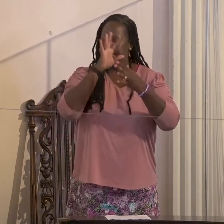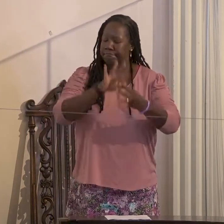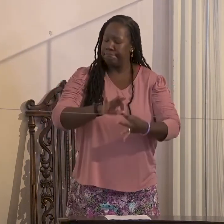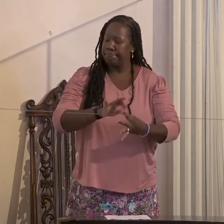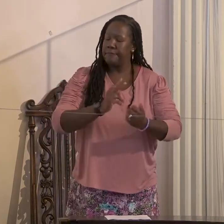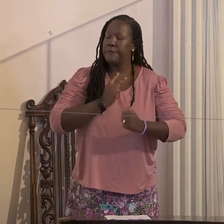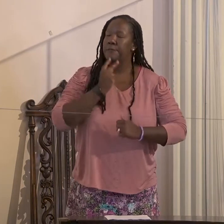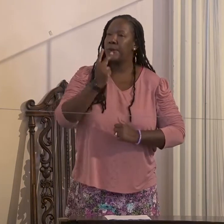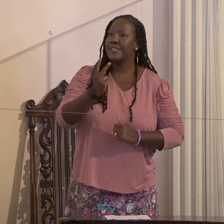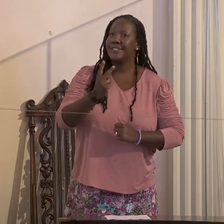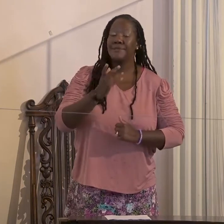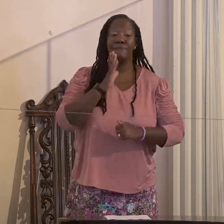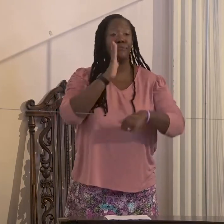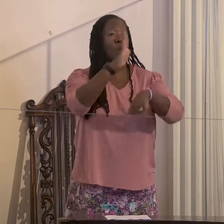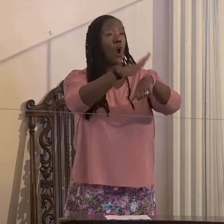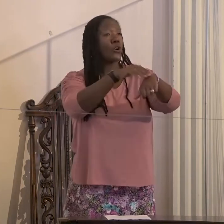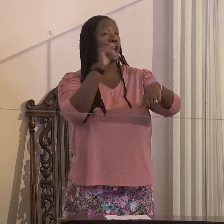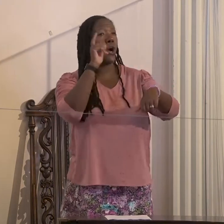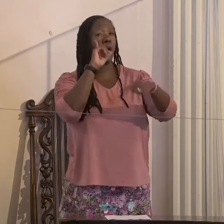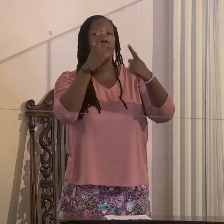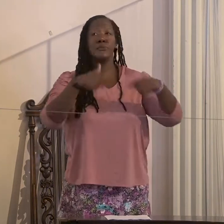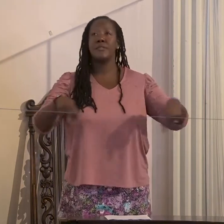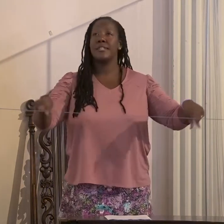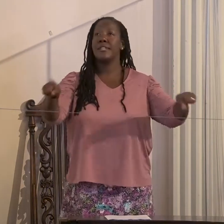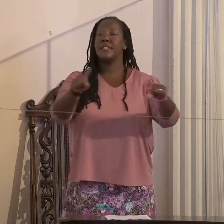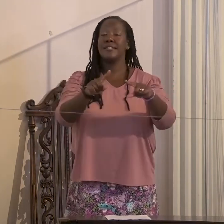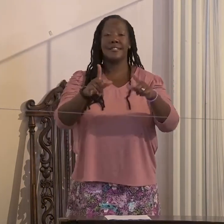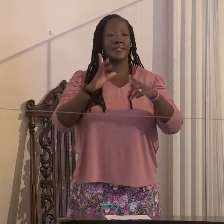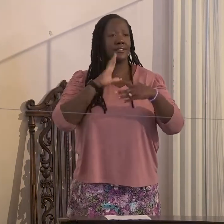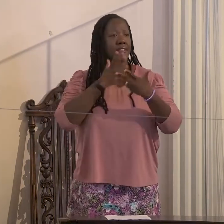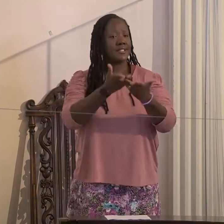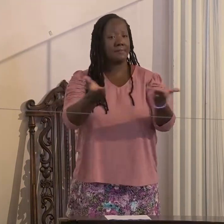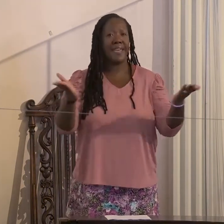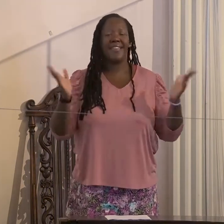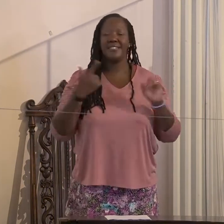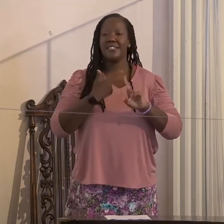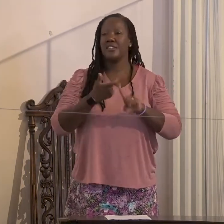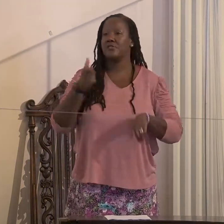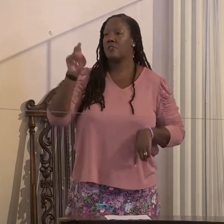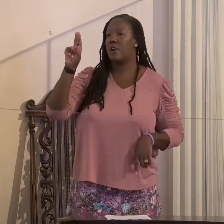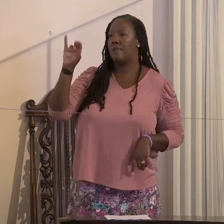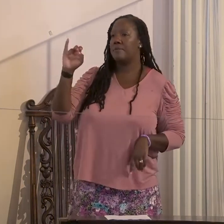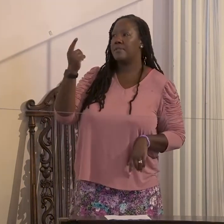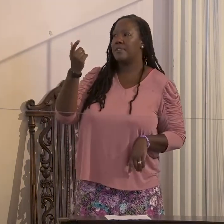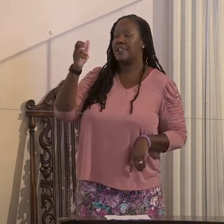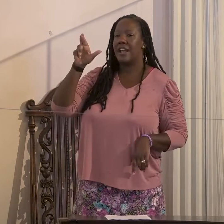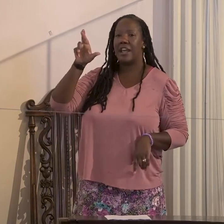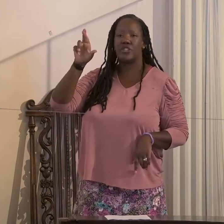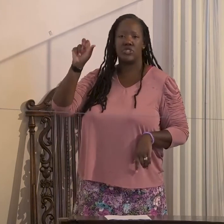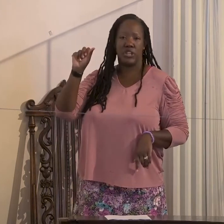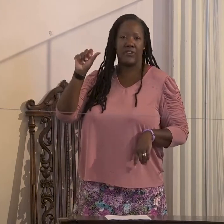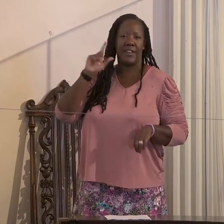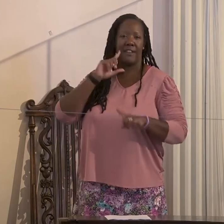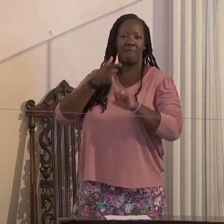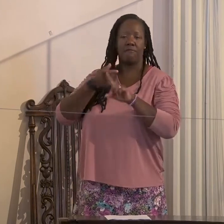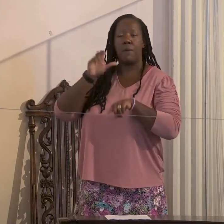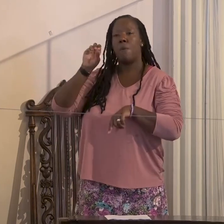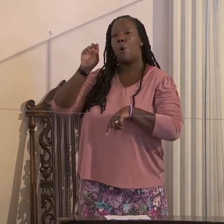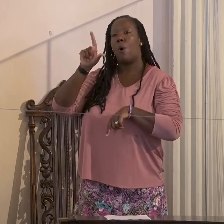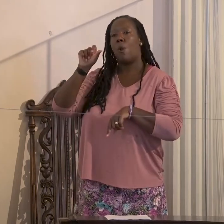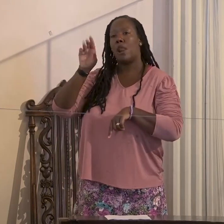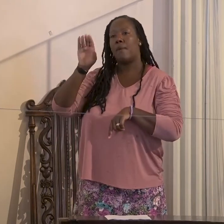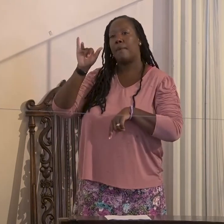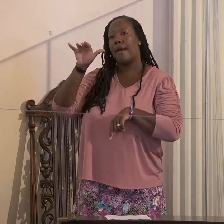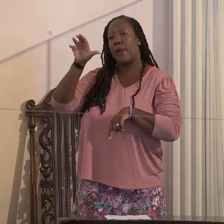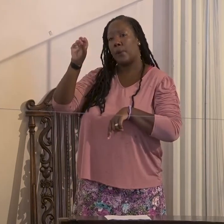Our call to the sacred space comes from Nigerian writer Bayo Akomolafe. We all